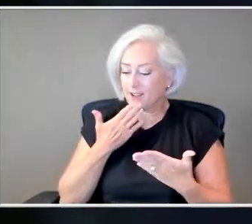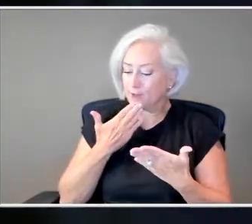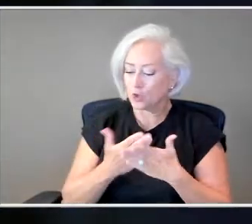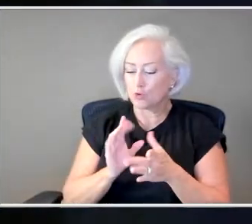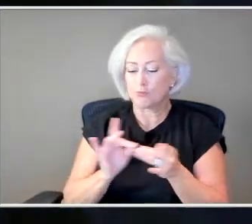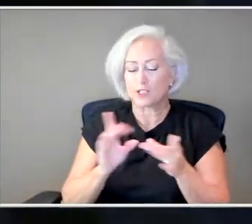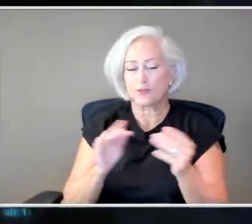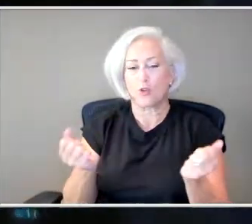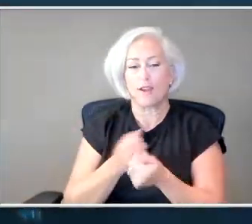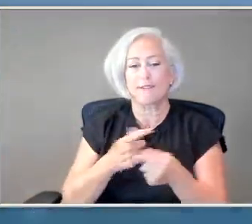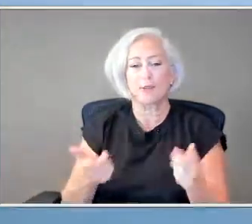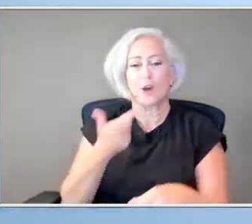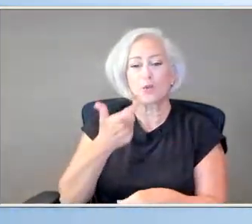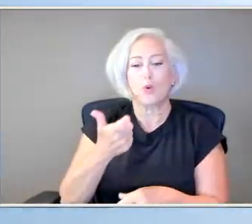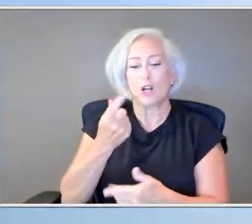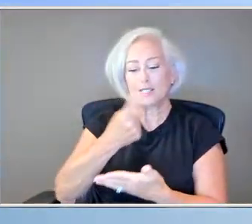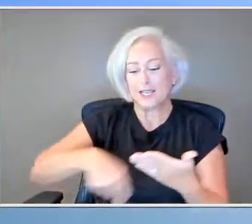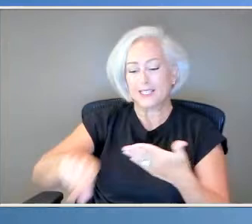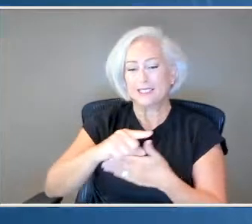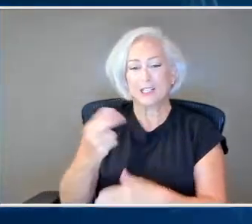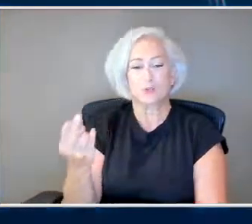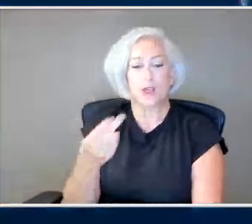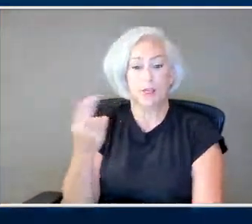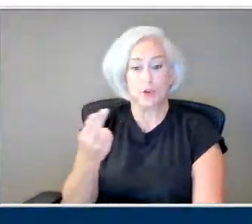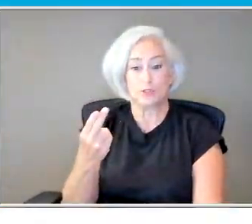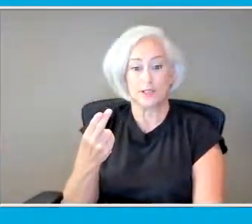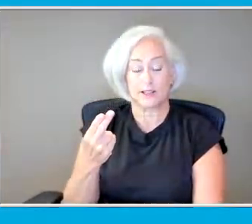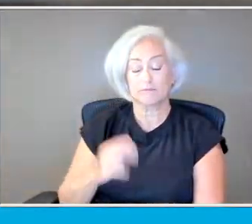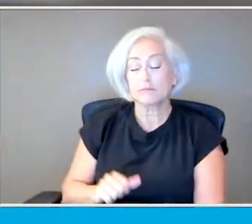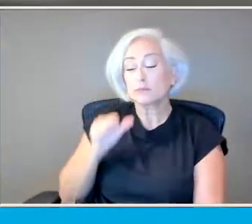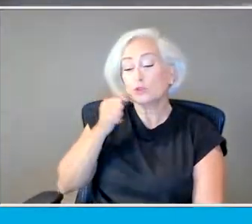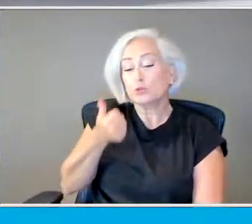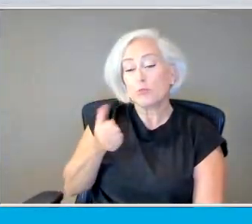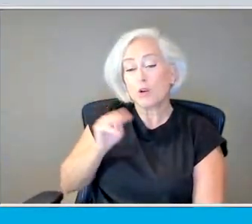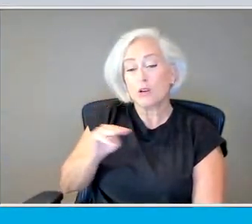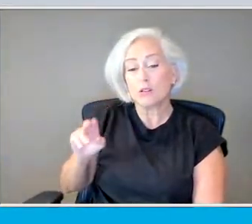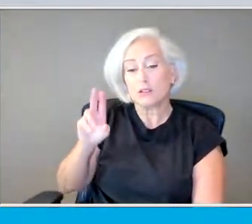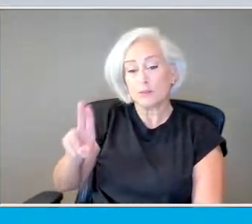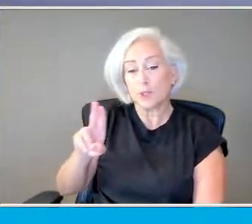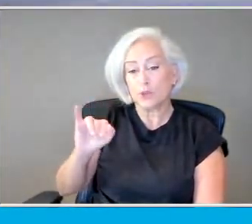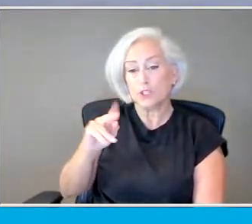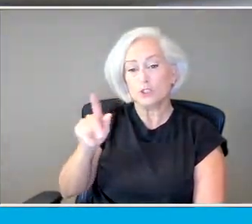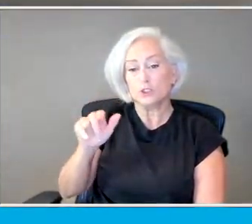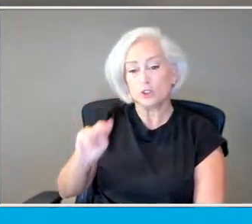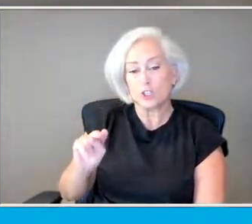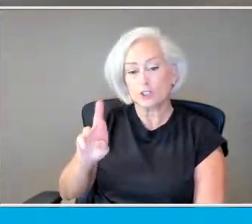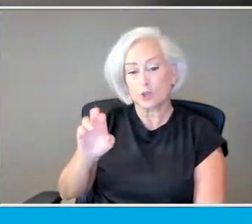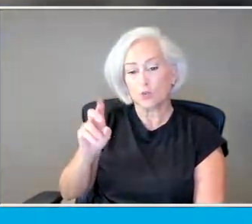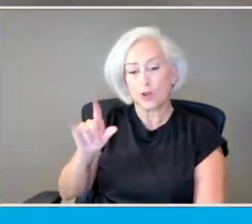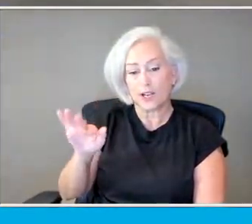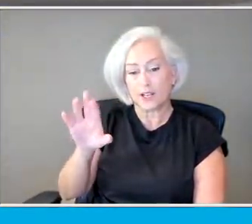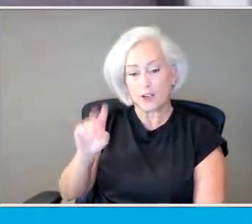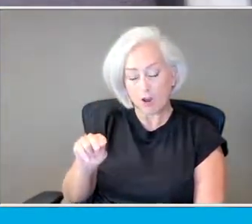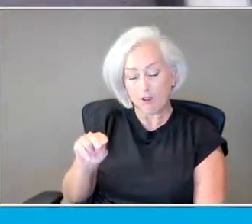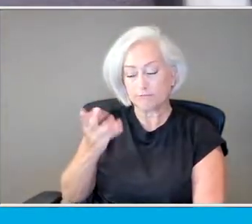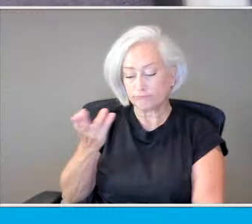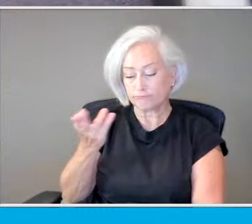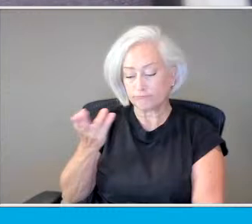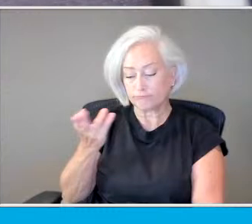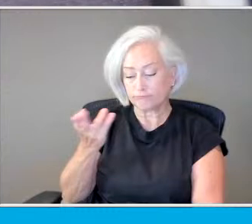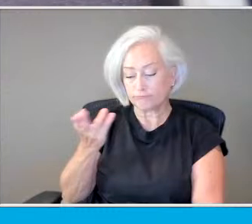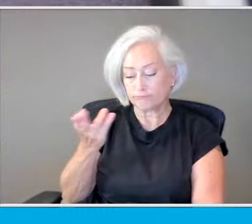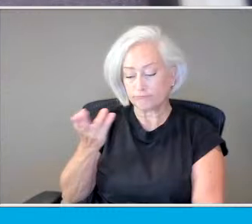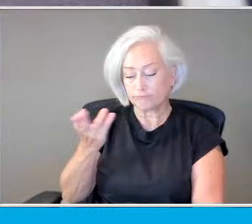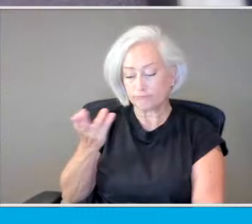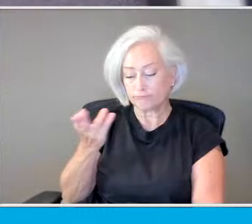Heart. Coming up tomorrow on the Morning Medical Update, Justin Reddycop signed up to save a life. And when his phone